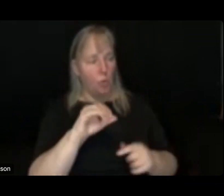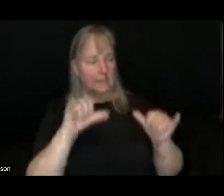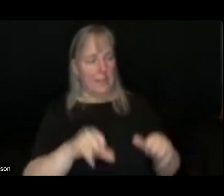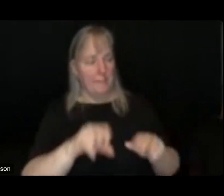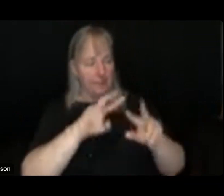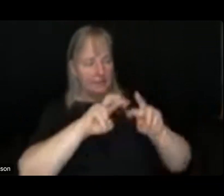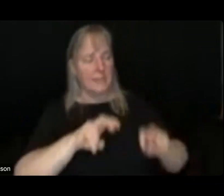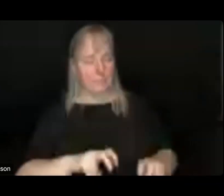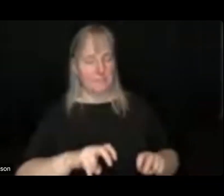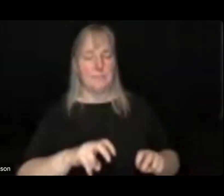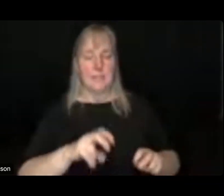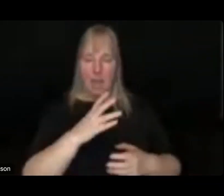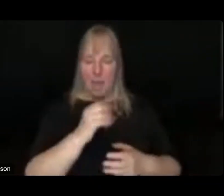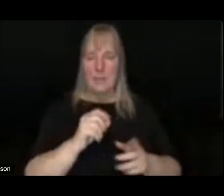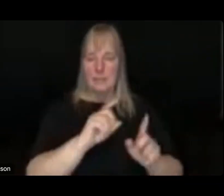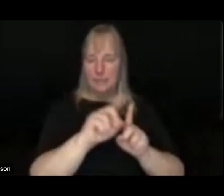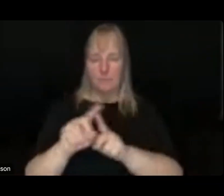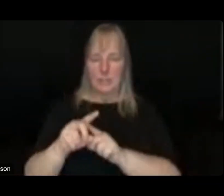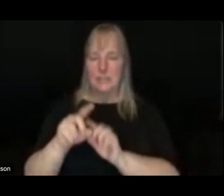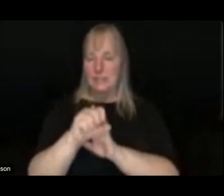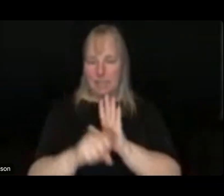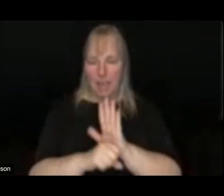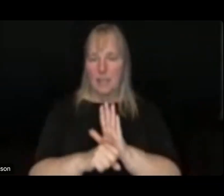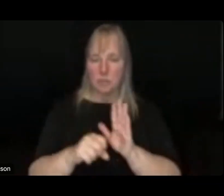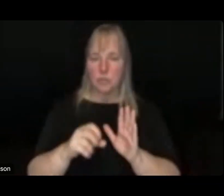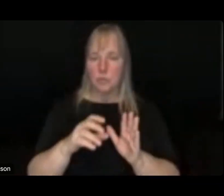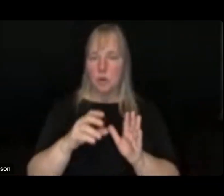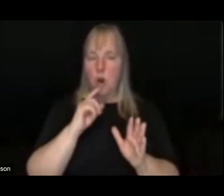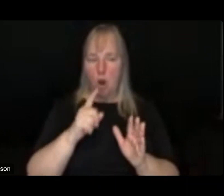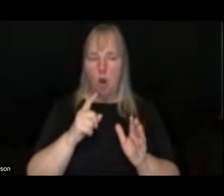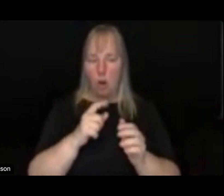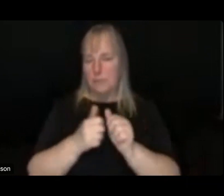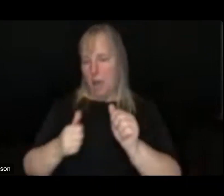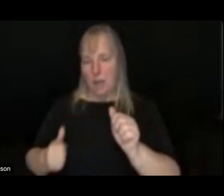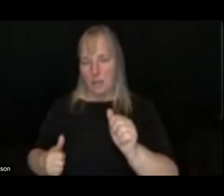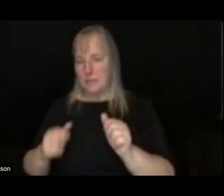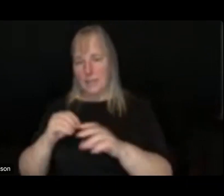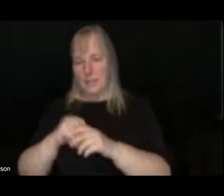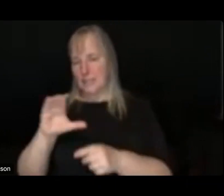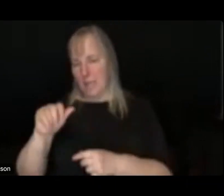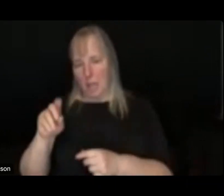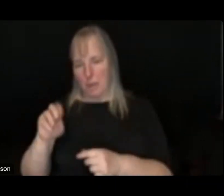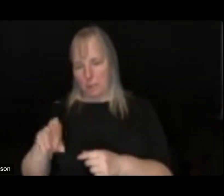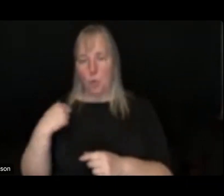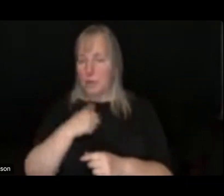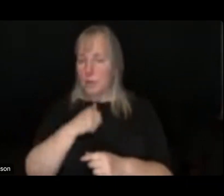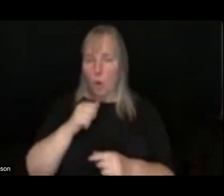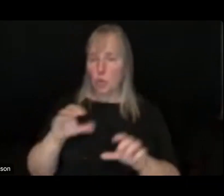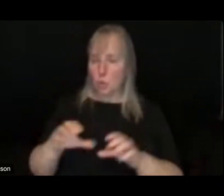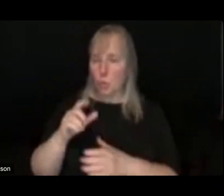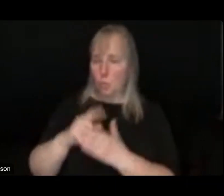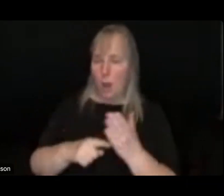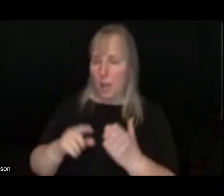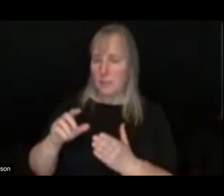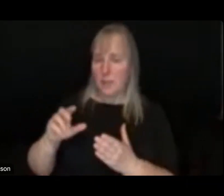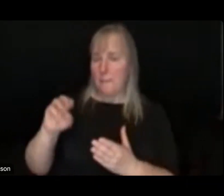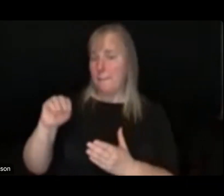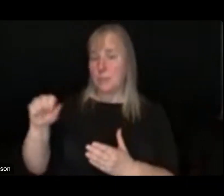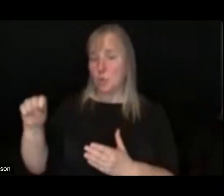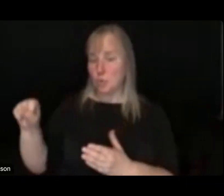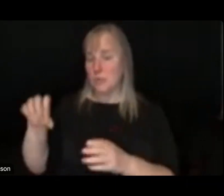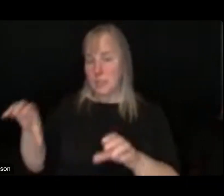The states are coming after us in cyber, and we don't do what Massachusetts does in life sciences. It's a Maryland issue. I don't think it's a